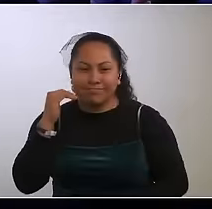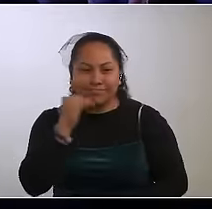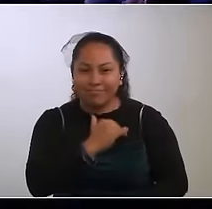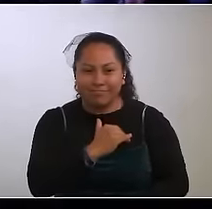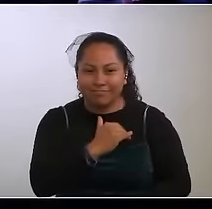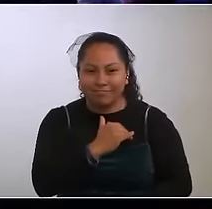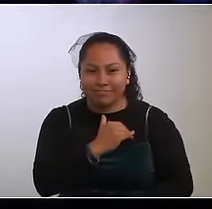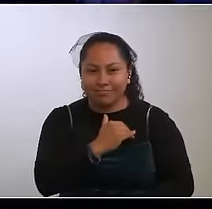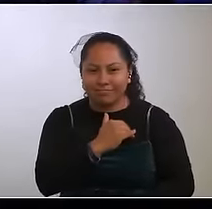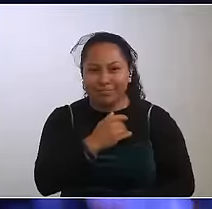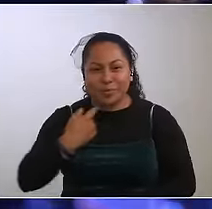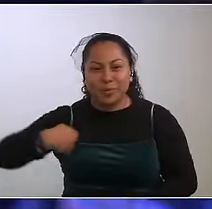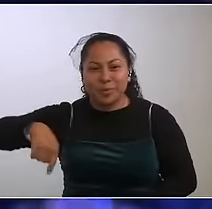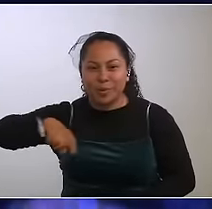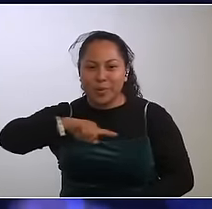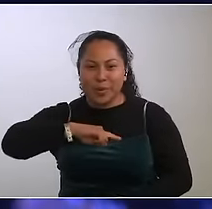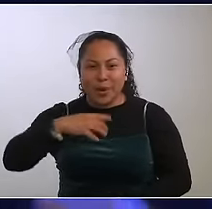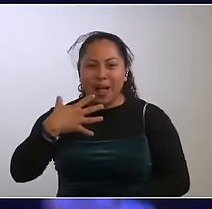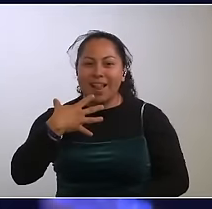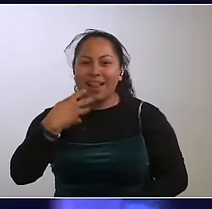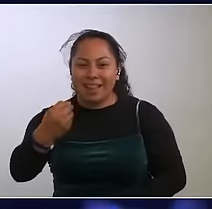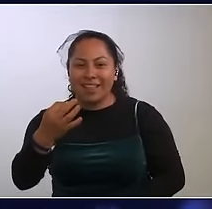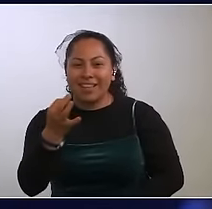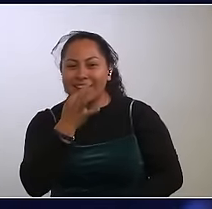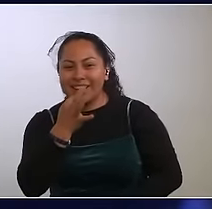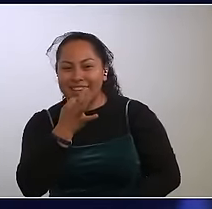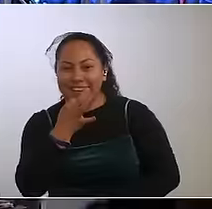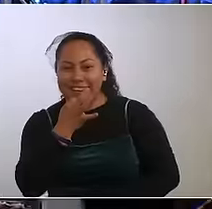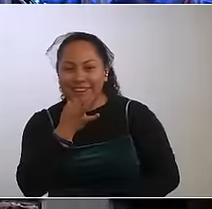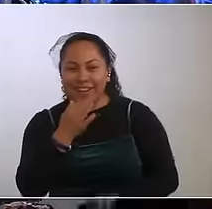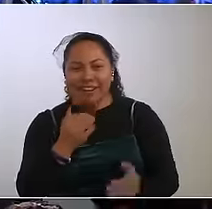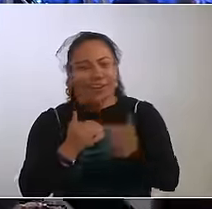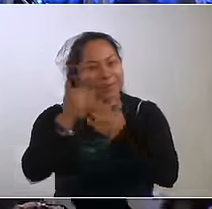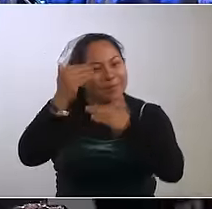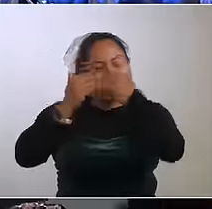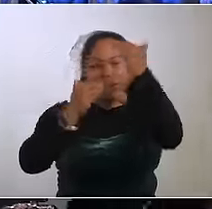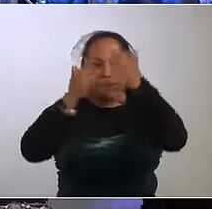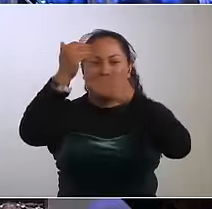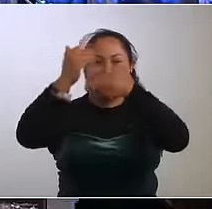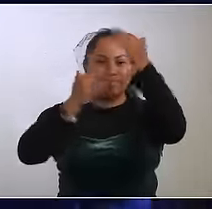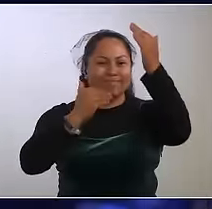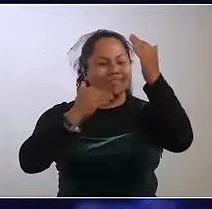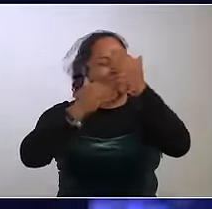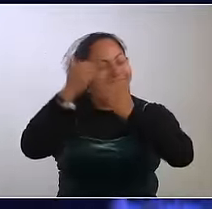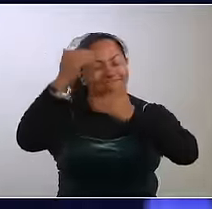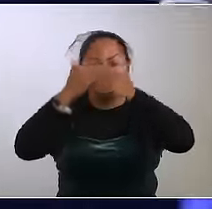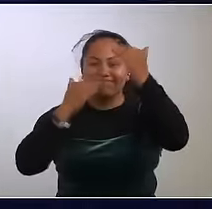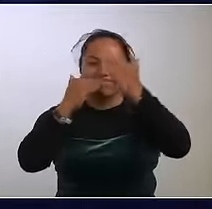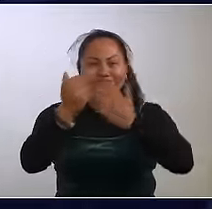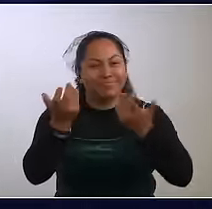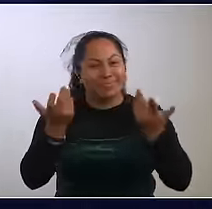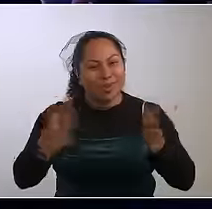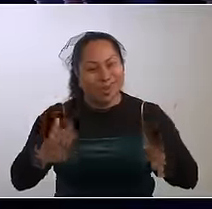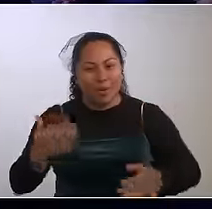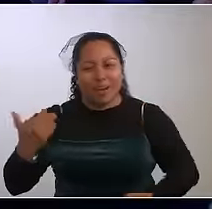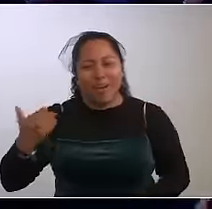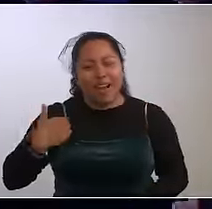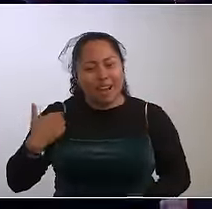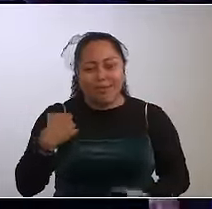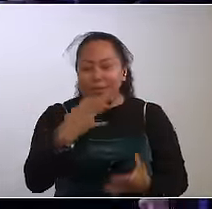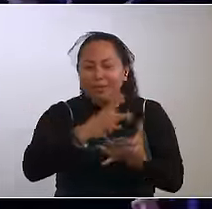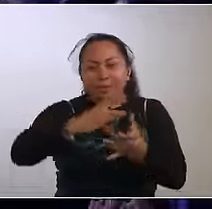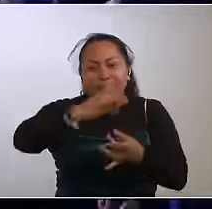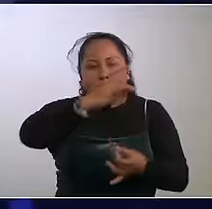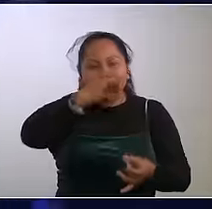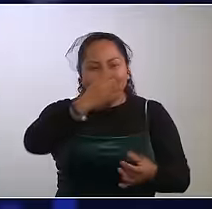Nosotros vamos para arriba. Come on, church, build. Vamos, iglesia, edifique. You got the word, you got the spirit, la palabra, you got the instruction. Y el espíritu y la